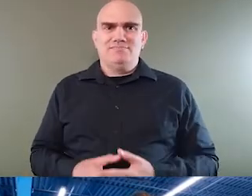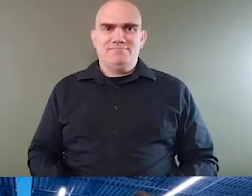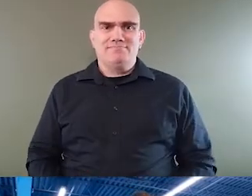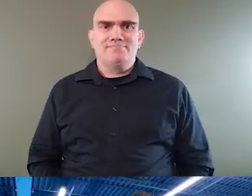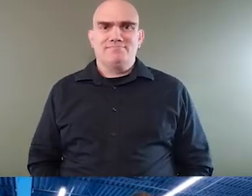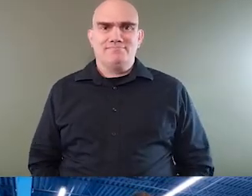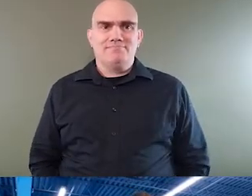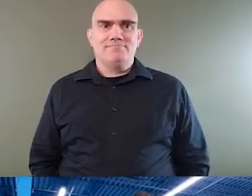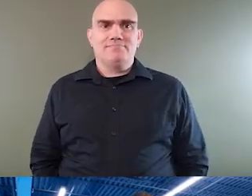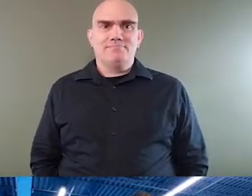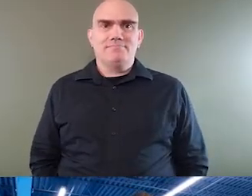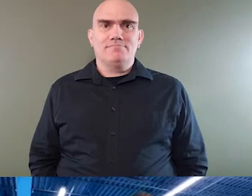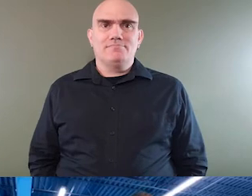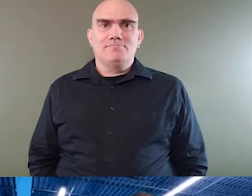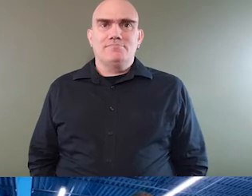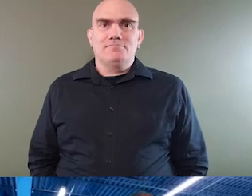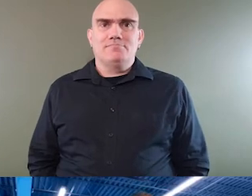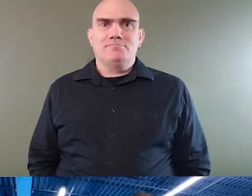nice.